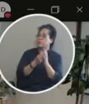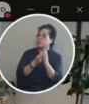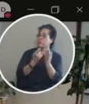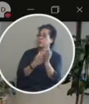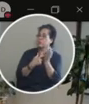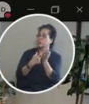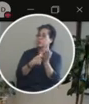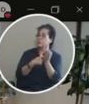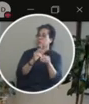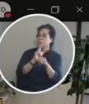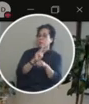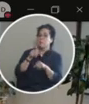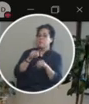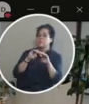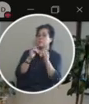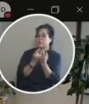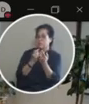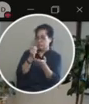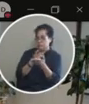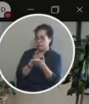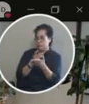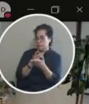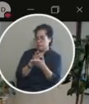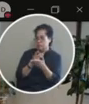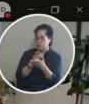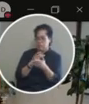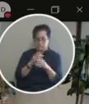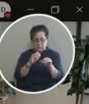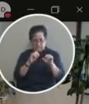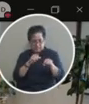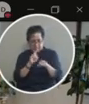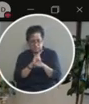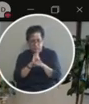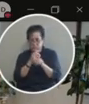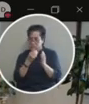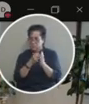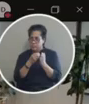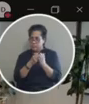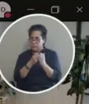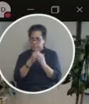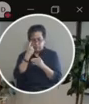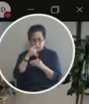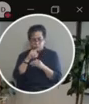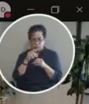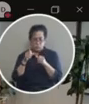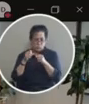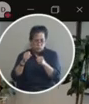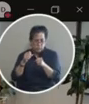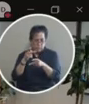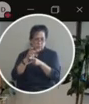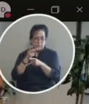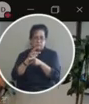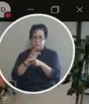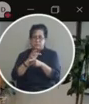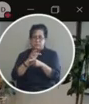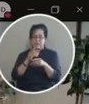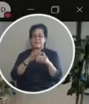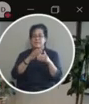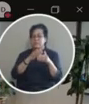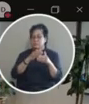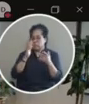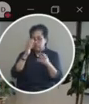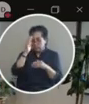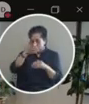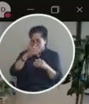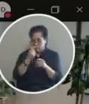specify a use, that it has to get council approval. So we could even use these funds for street maintenance into the future,